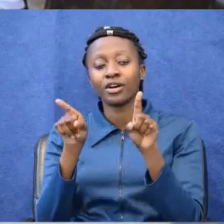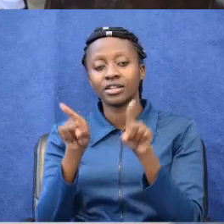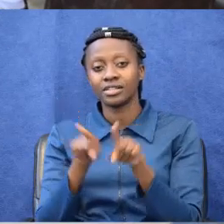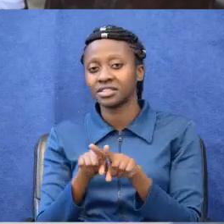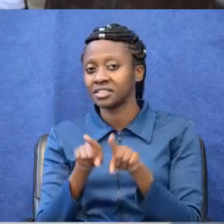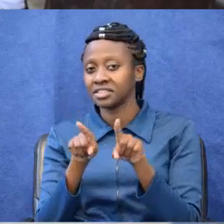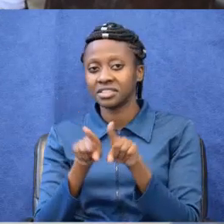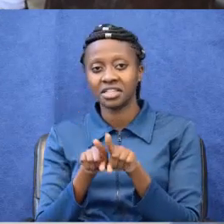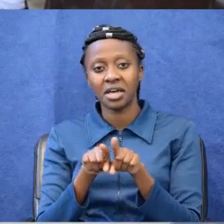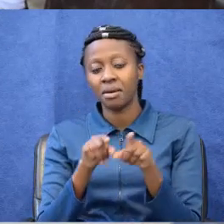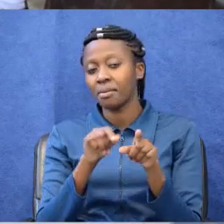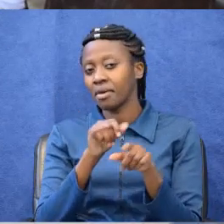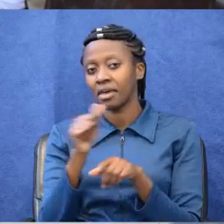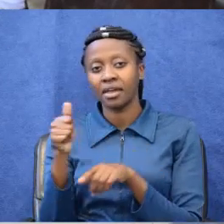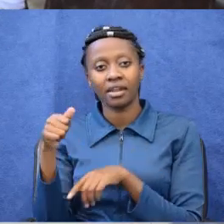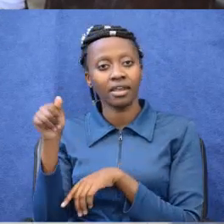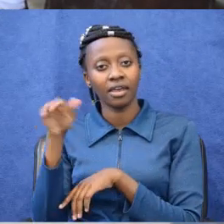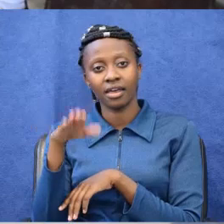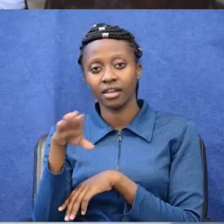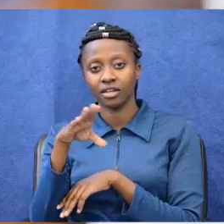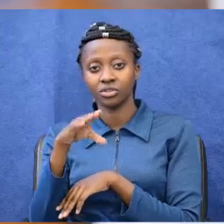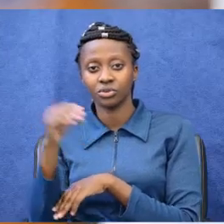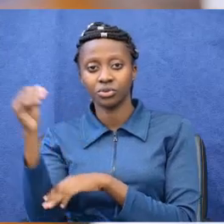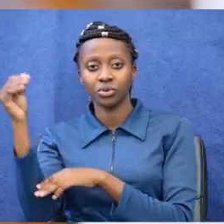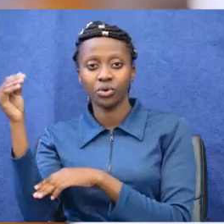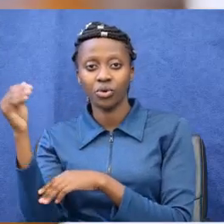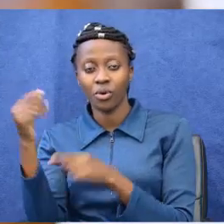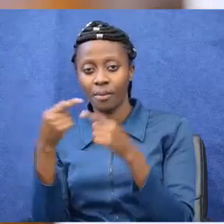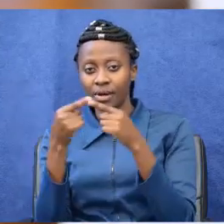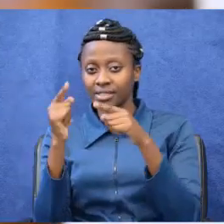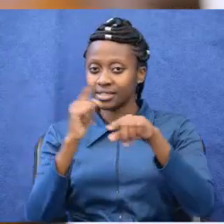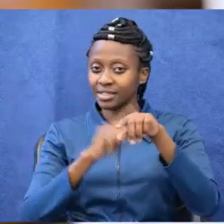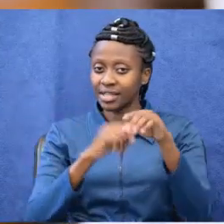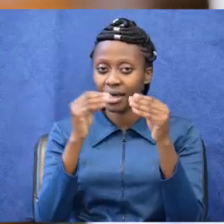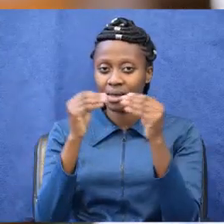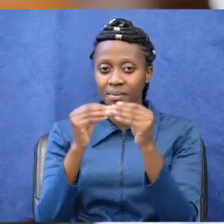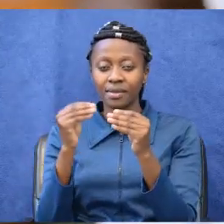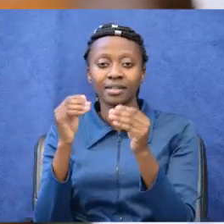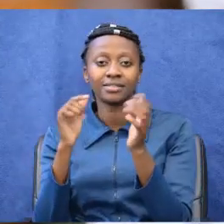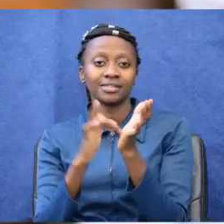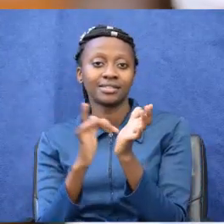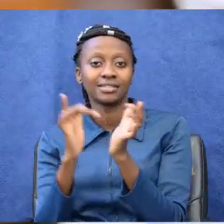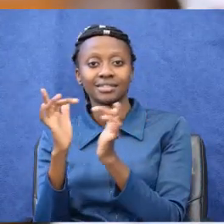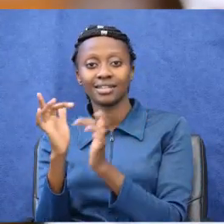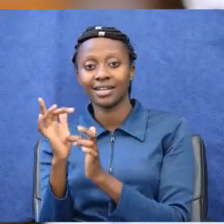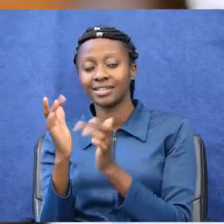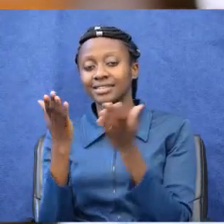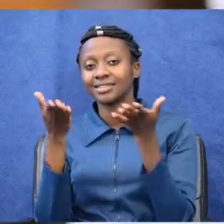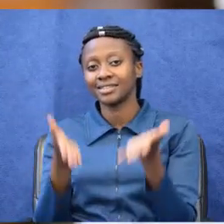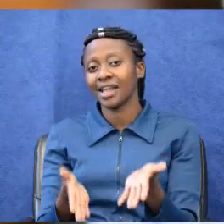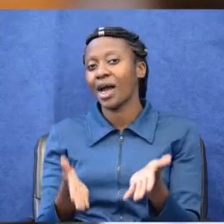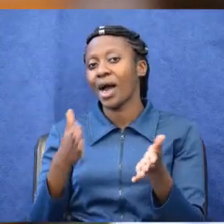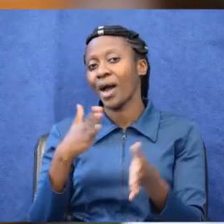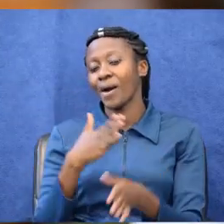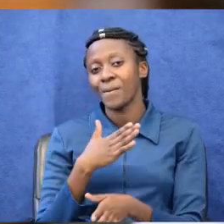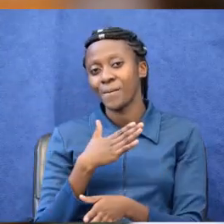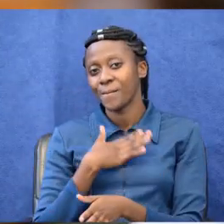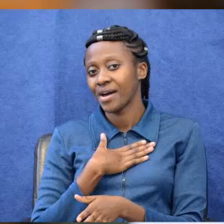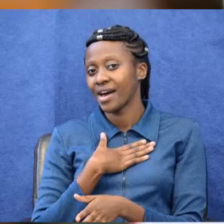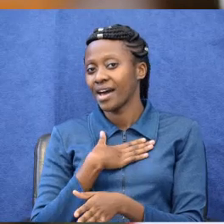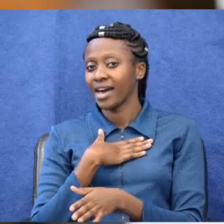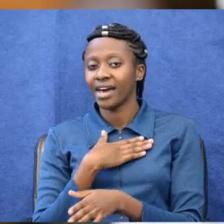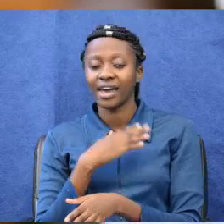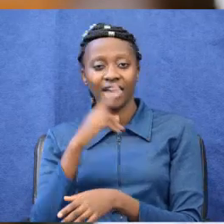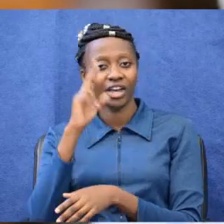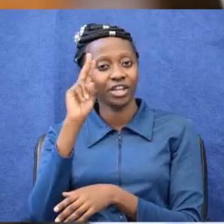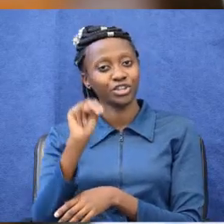had a place to go. Then I met Jesus and now he's mine. There is